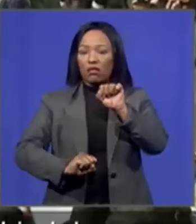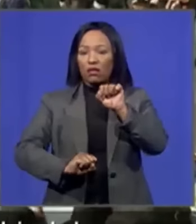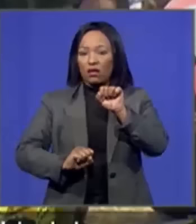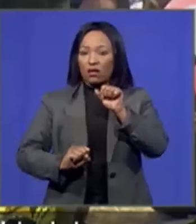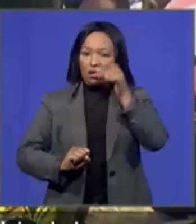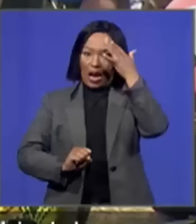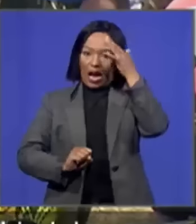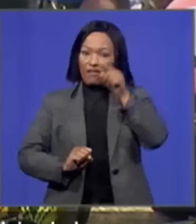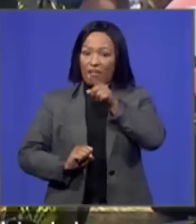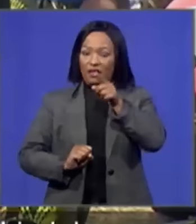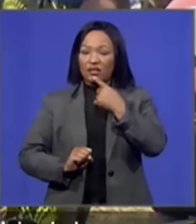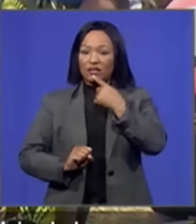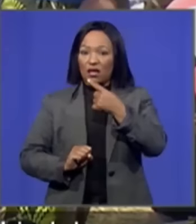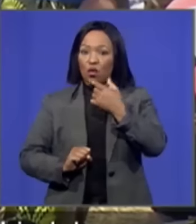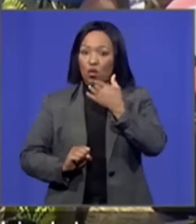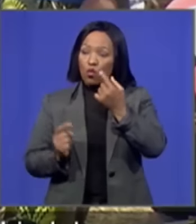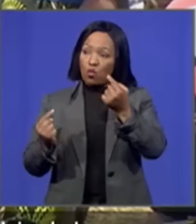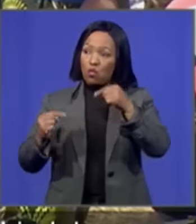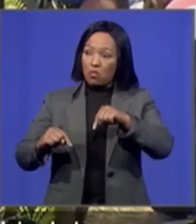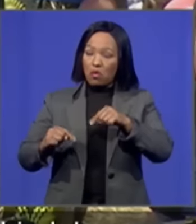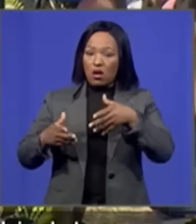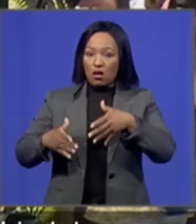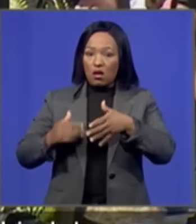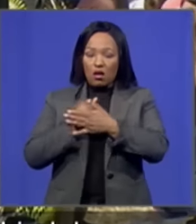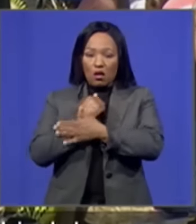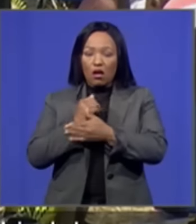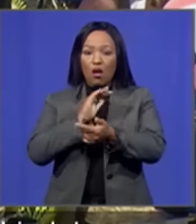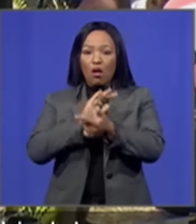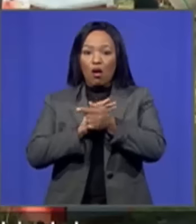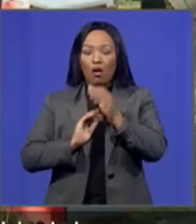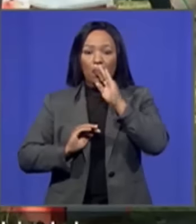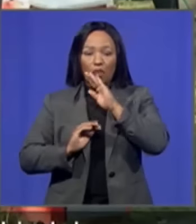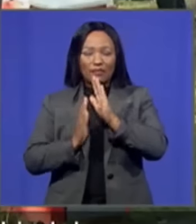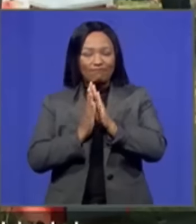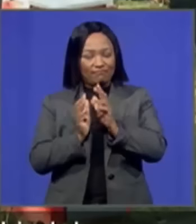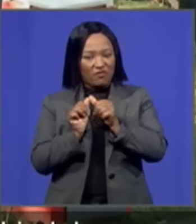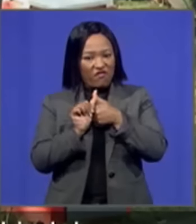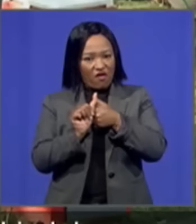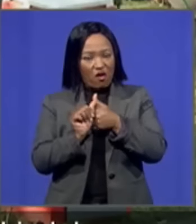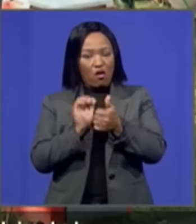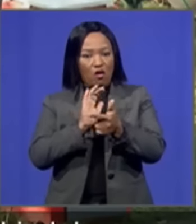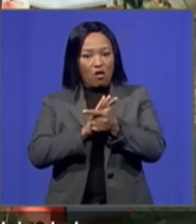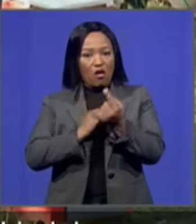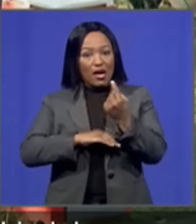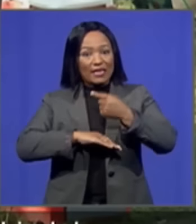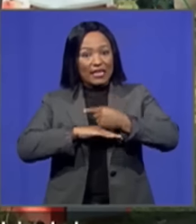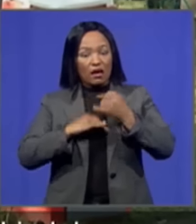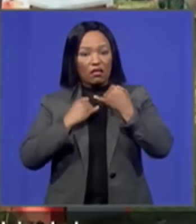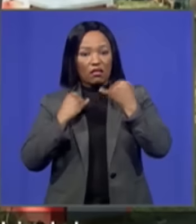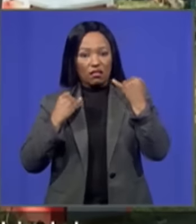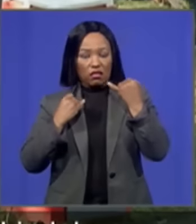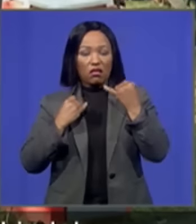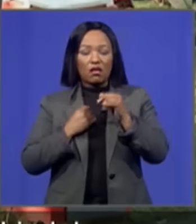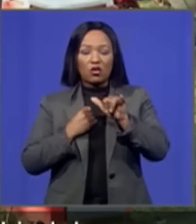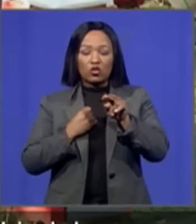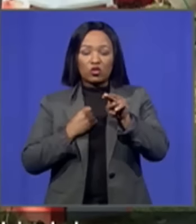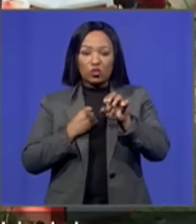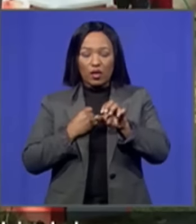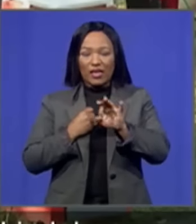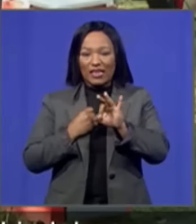kuetse go bao ba leng mo nageng e se mo molaong go obamela molao pele ga letlha le le beilweng la Seetebosigo a le